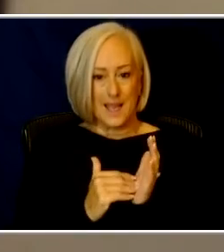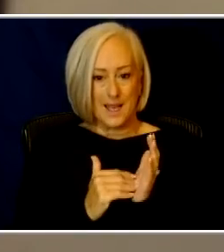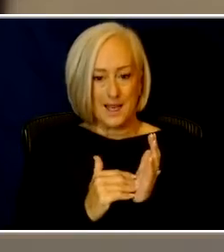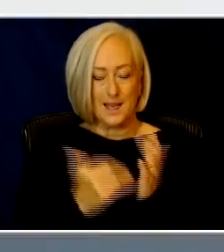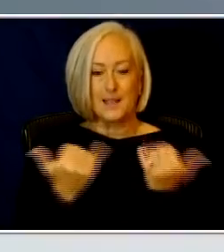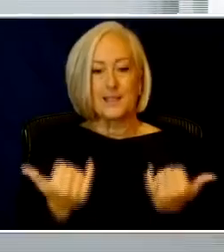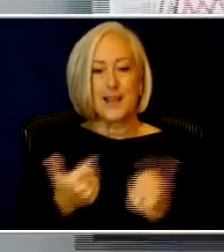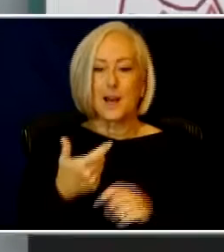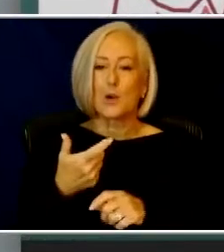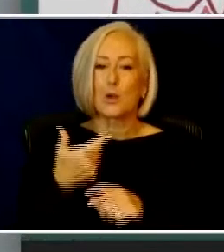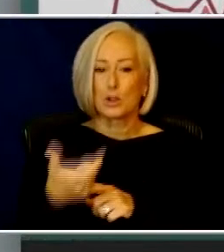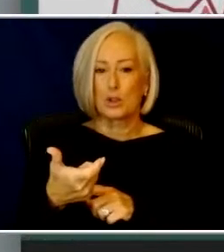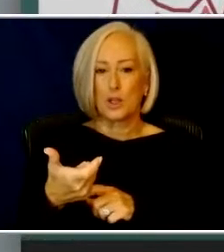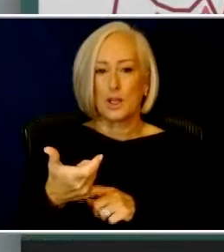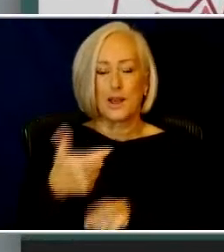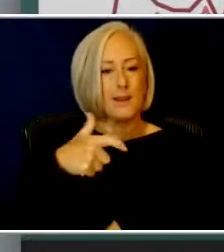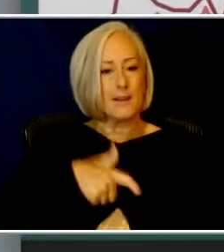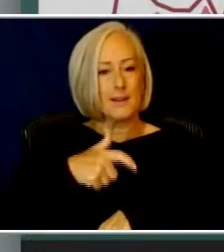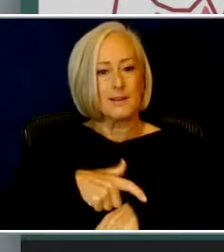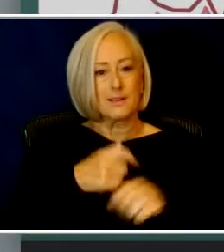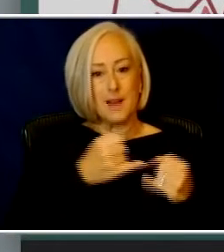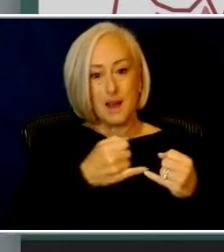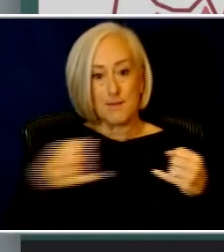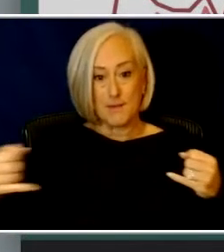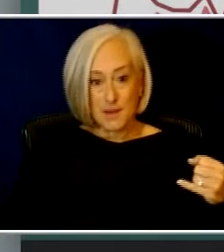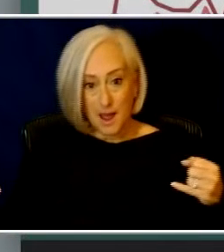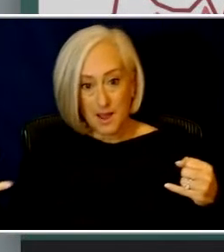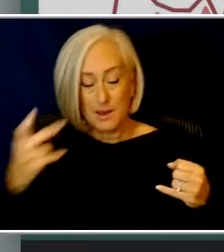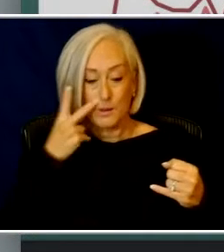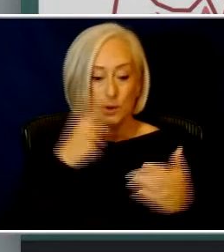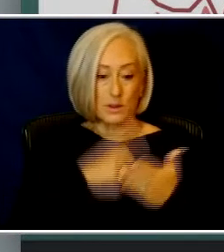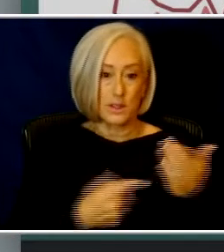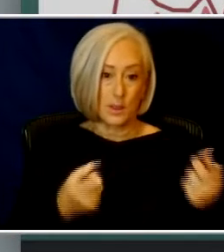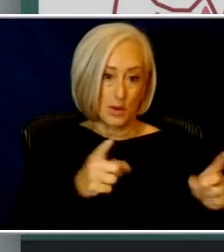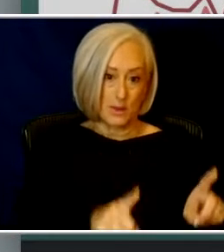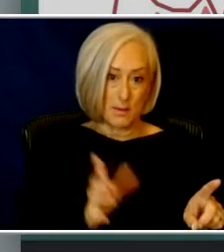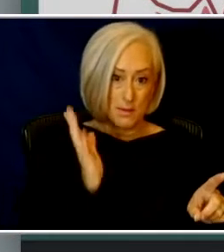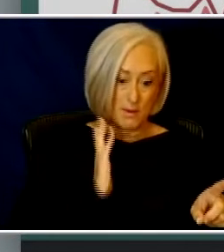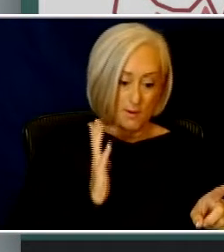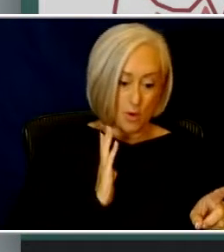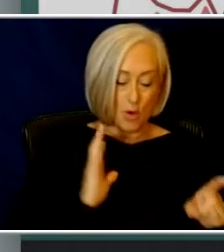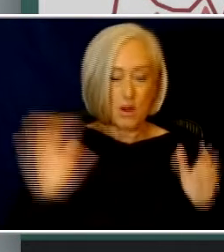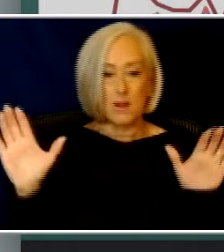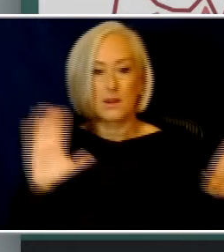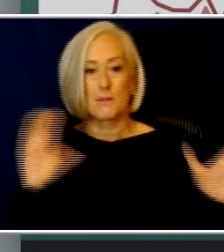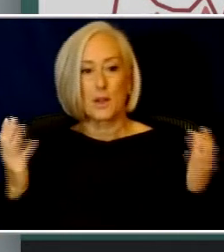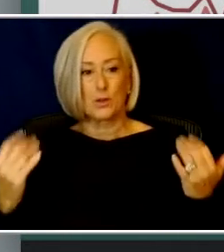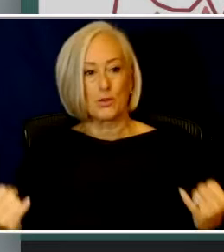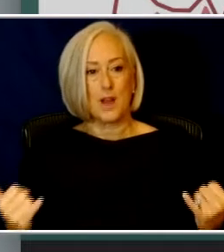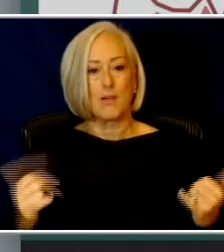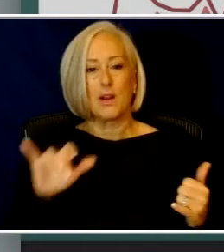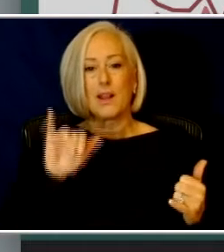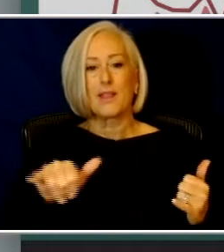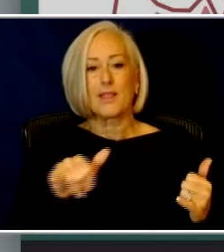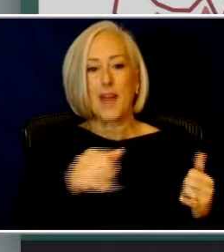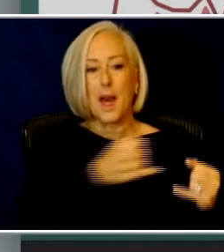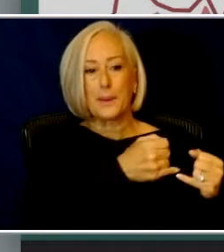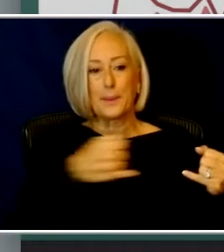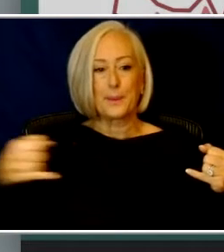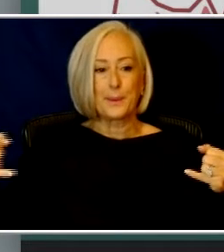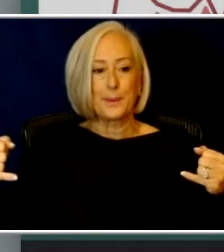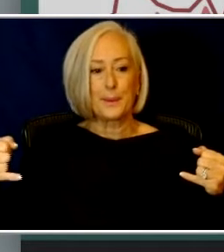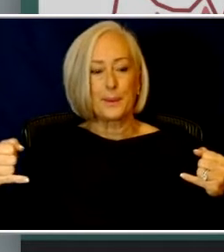I'll show you where we've been a little bit and where we're headed. So this is tracking a year long. It's a graph that's familiar if you've been on these